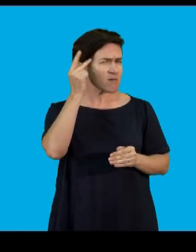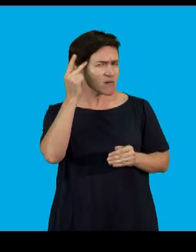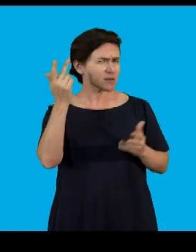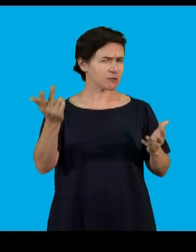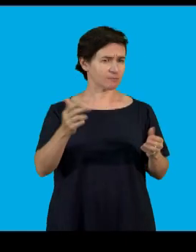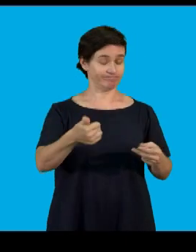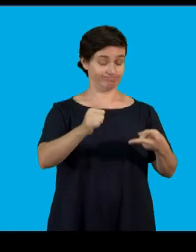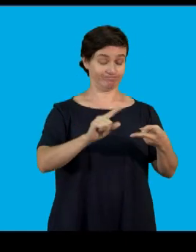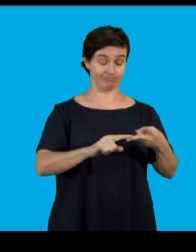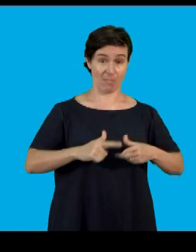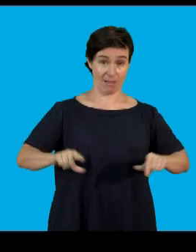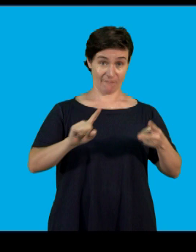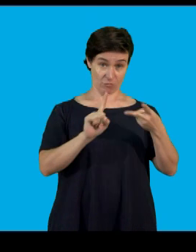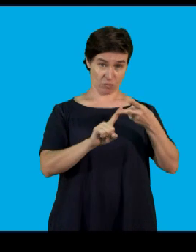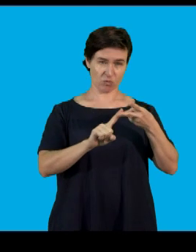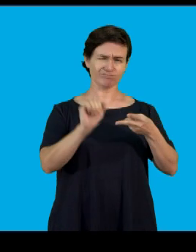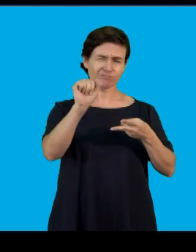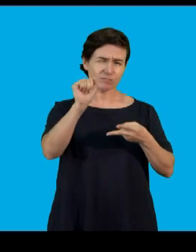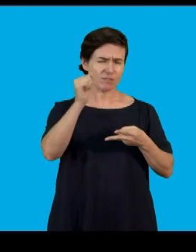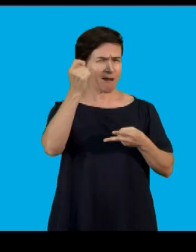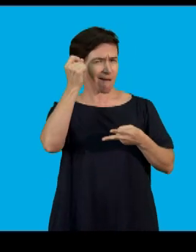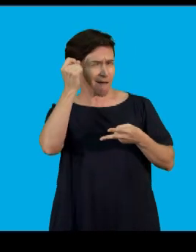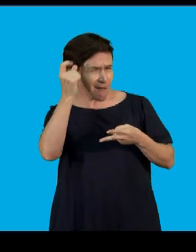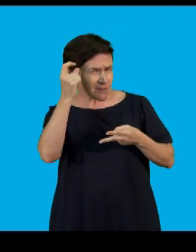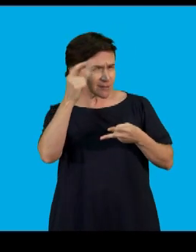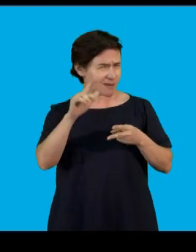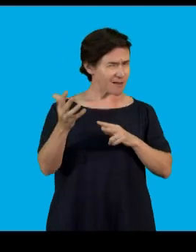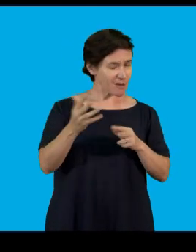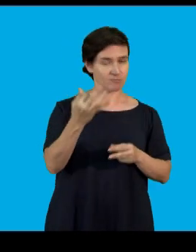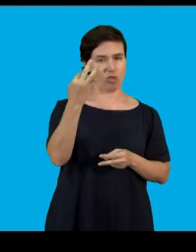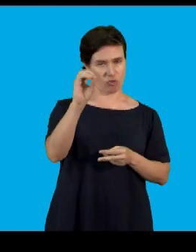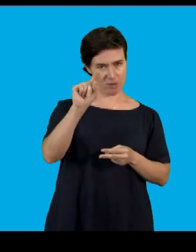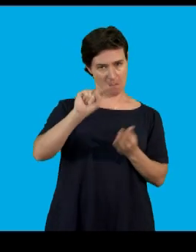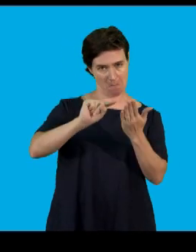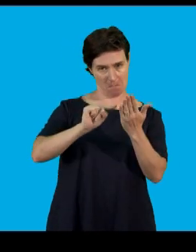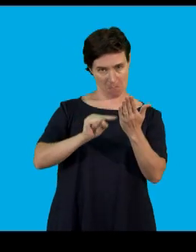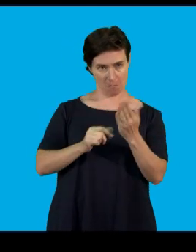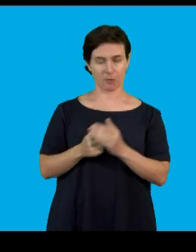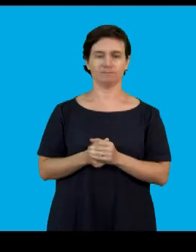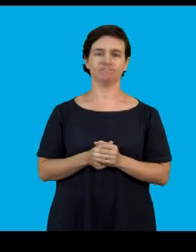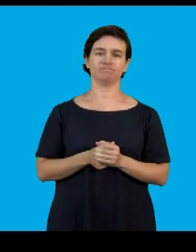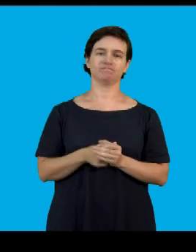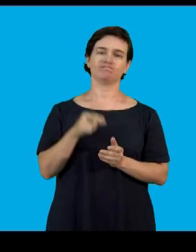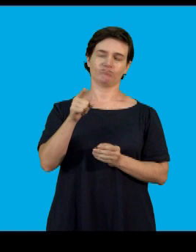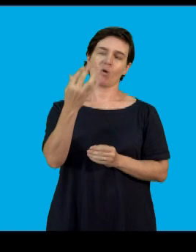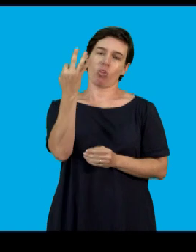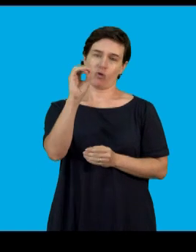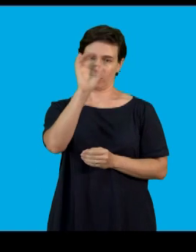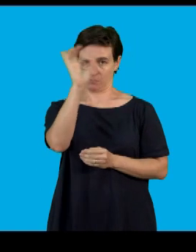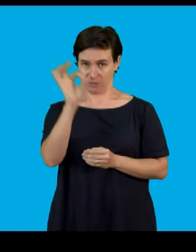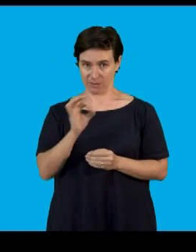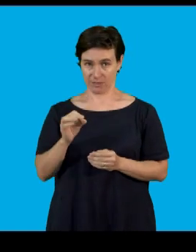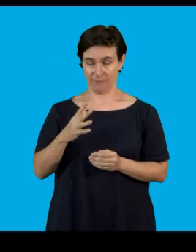remembering. Level 2 is your comprehension or understanding, which is 30 marks in section A. Which consists of 30% of